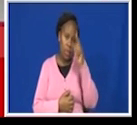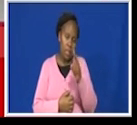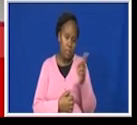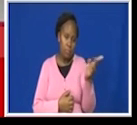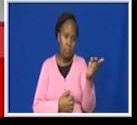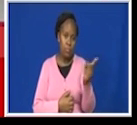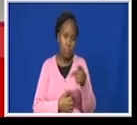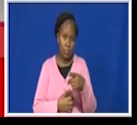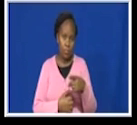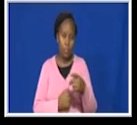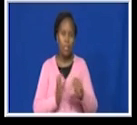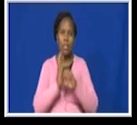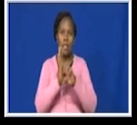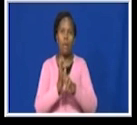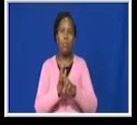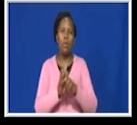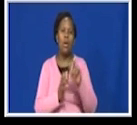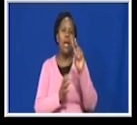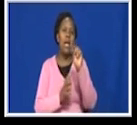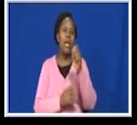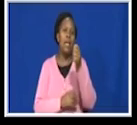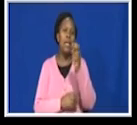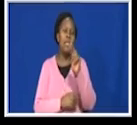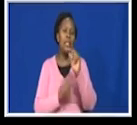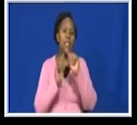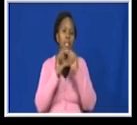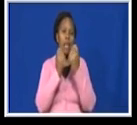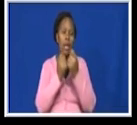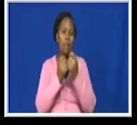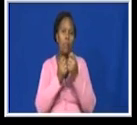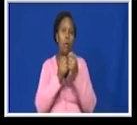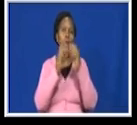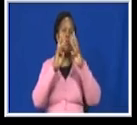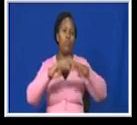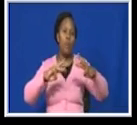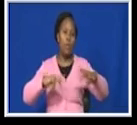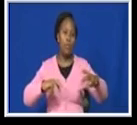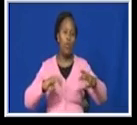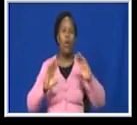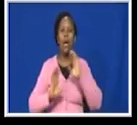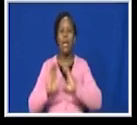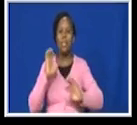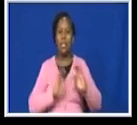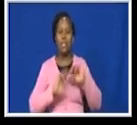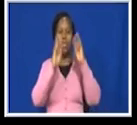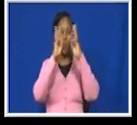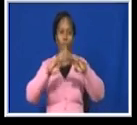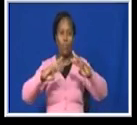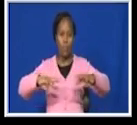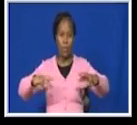features, such as the nature of wave or the elements of wave or the characteristic of wave.